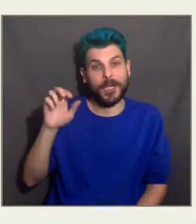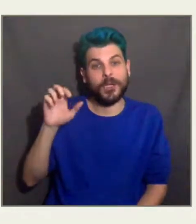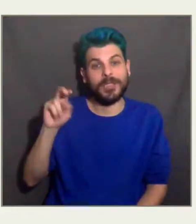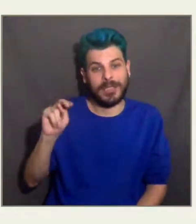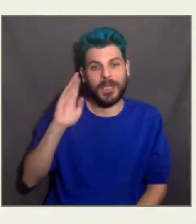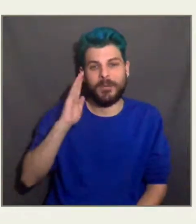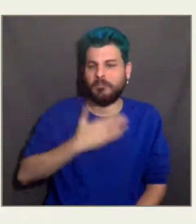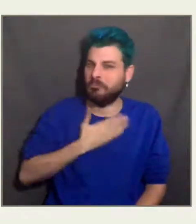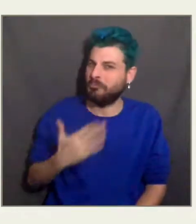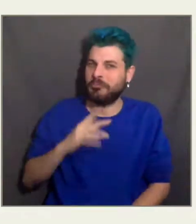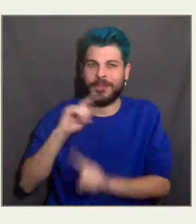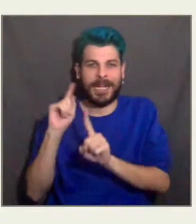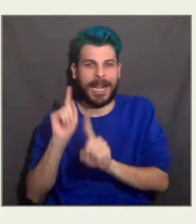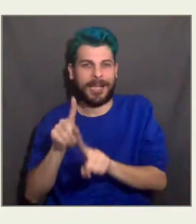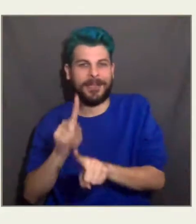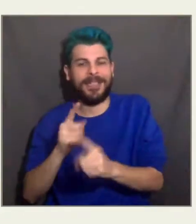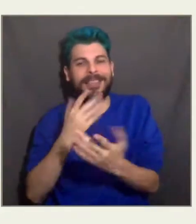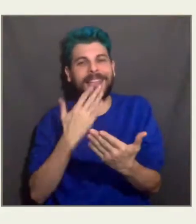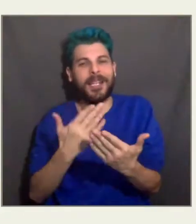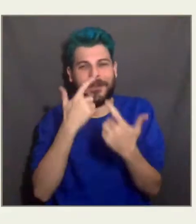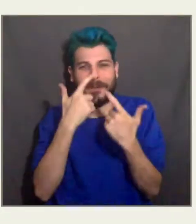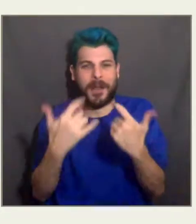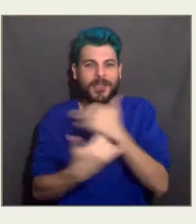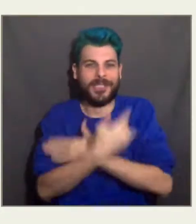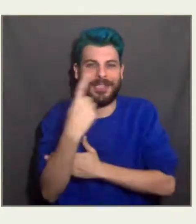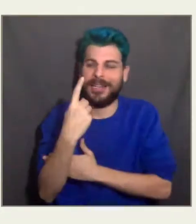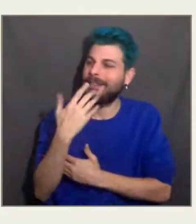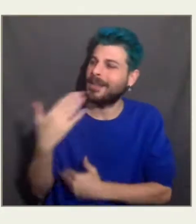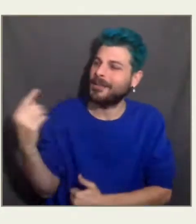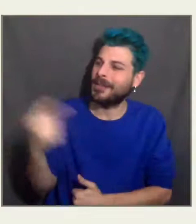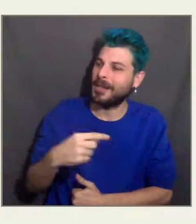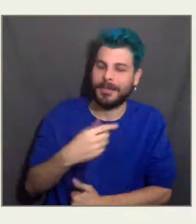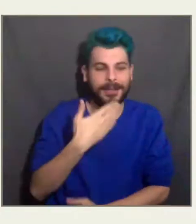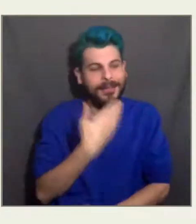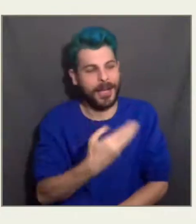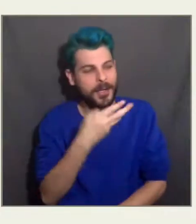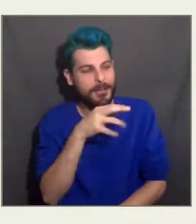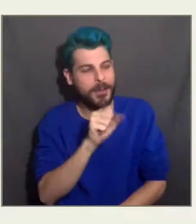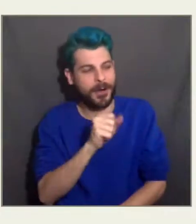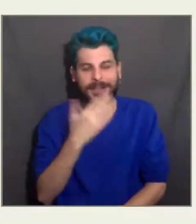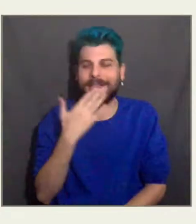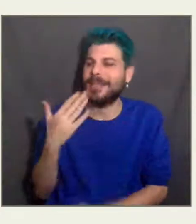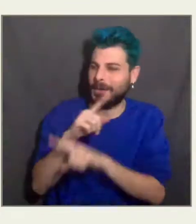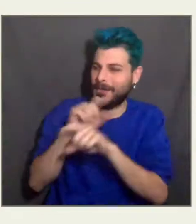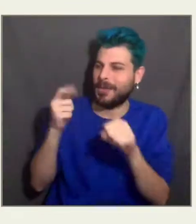And thank you for coming out today. Thank you, Marcus. Thank you. Thank you, President Peterson.